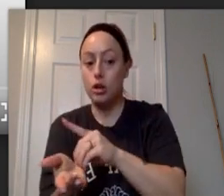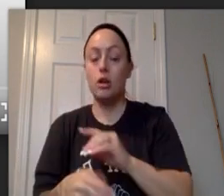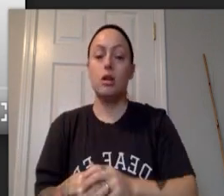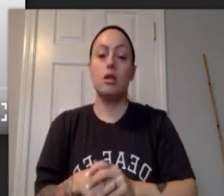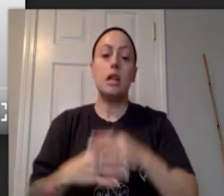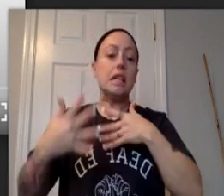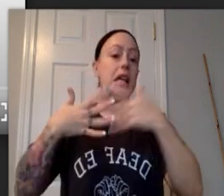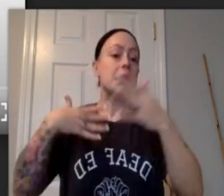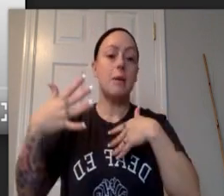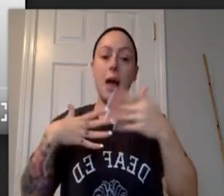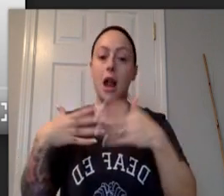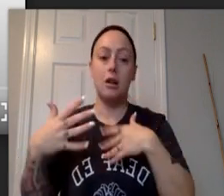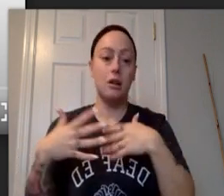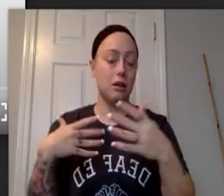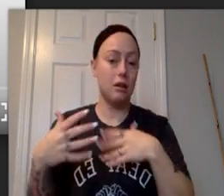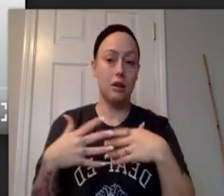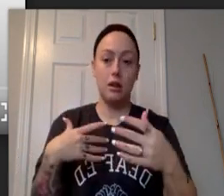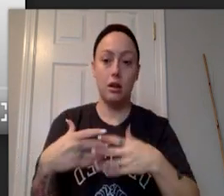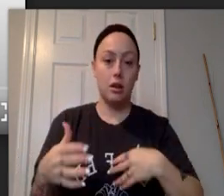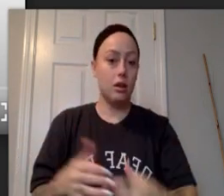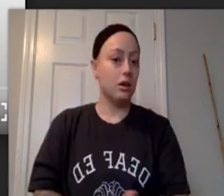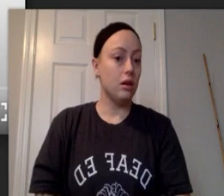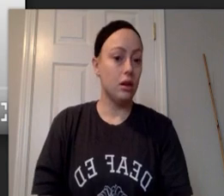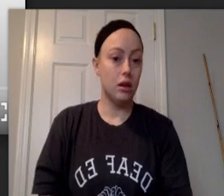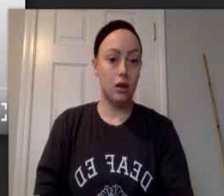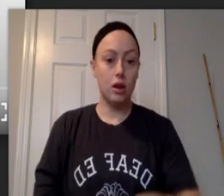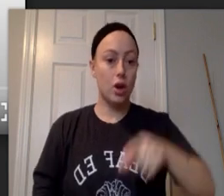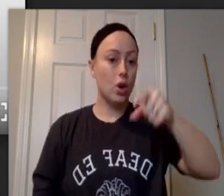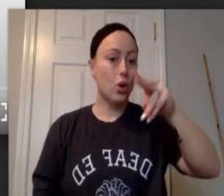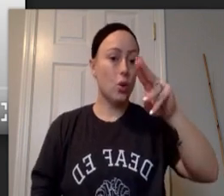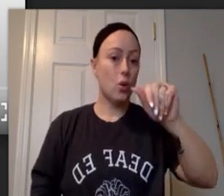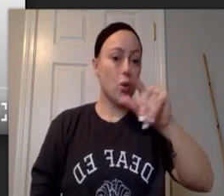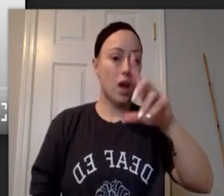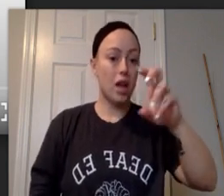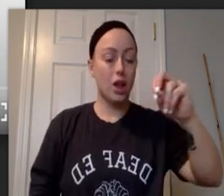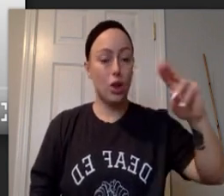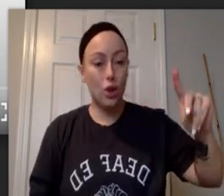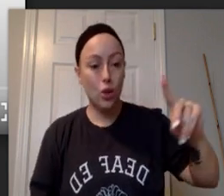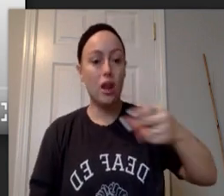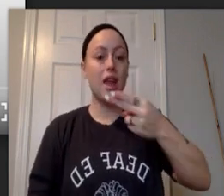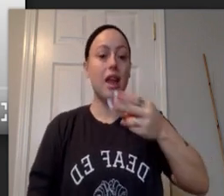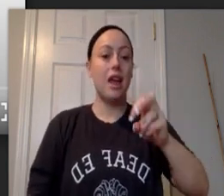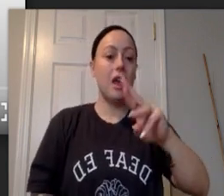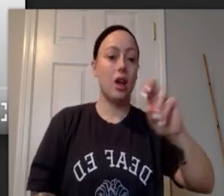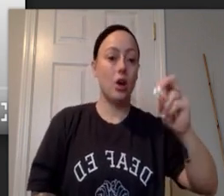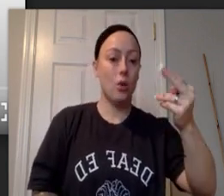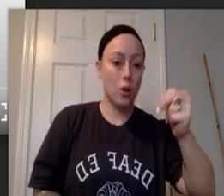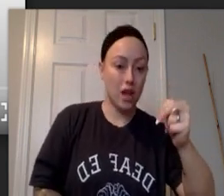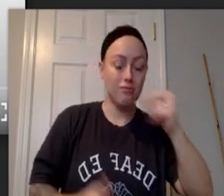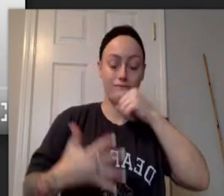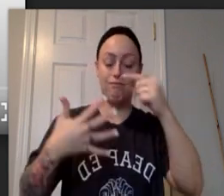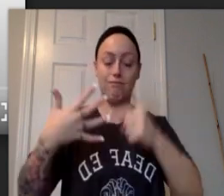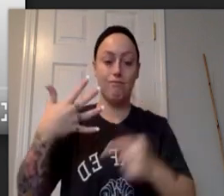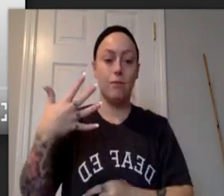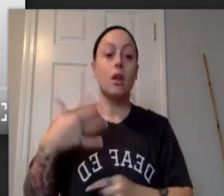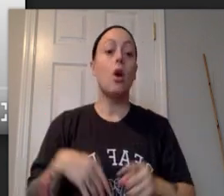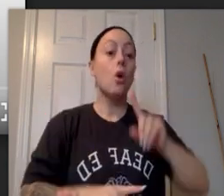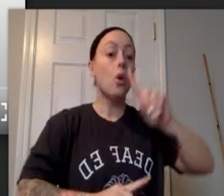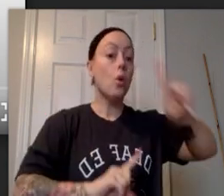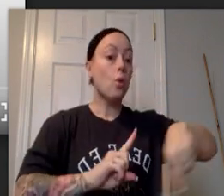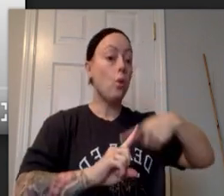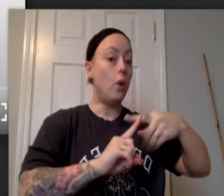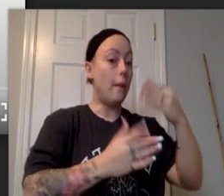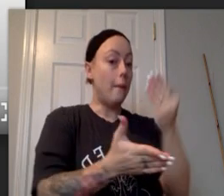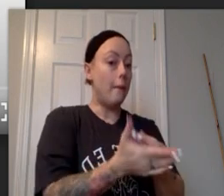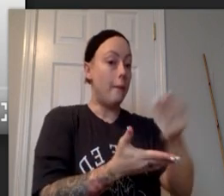pyros, nitazines. I mean, even going, back to like quaaludes and whatever. Like when you buy drugs on the street,